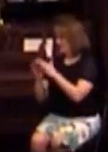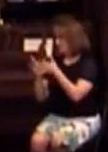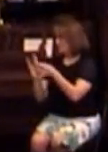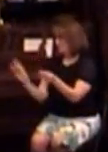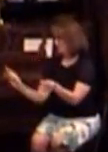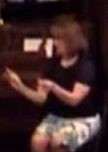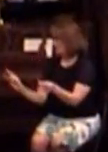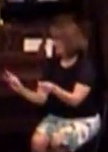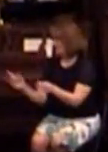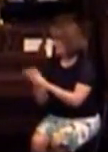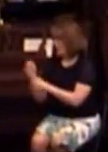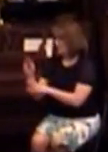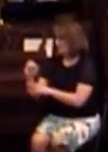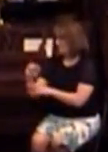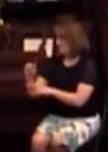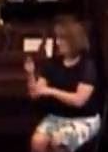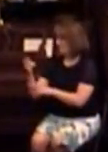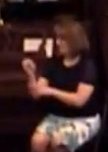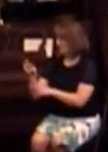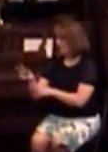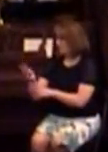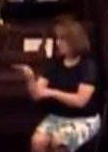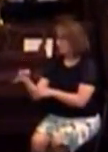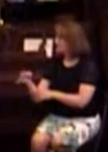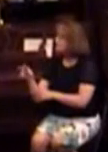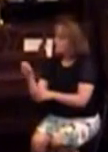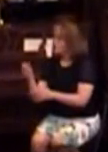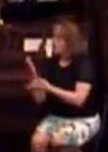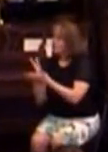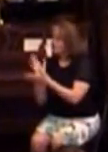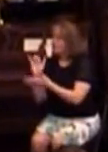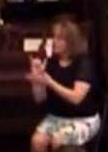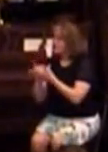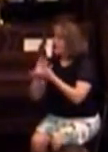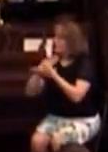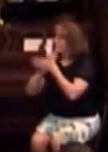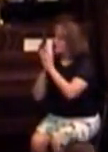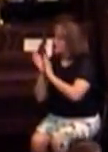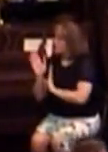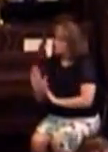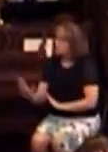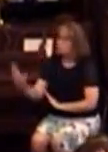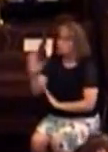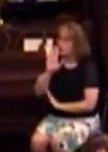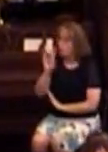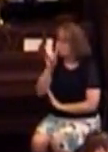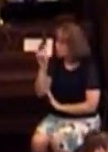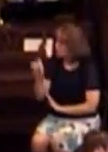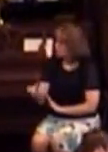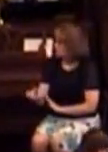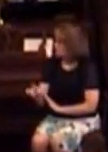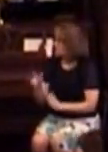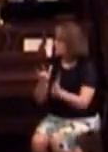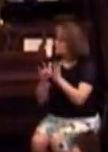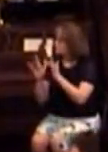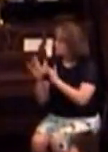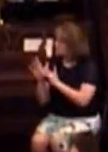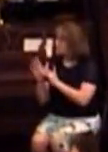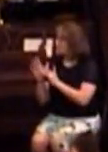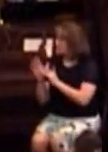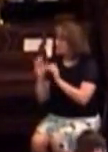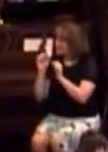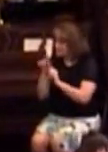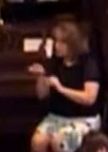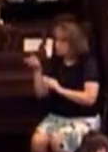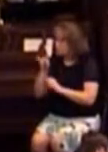Let it be your question. Jesus, I believe you can heal my blindness. Have at it. I'm